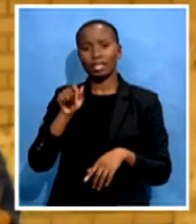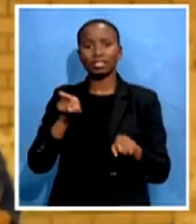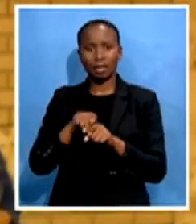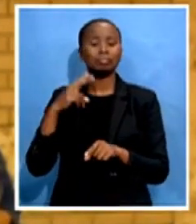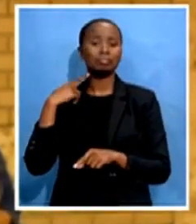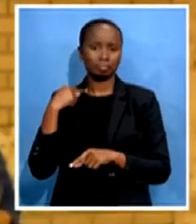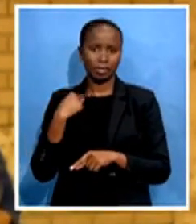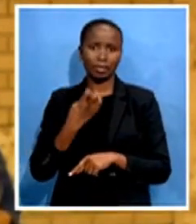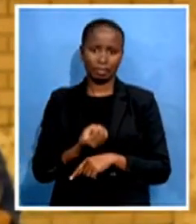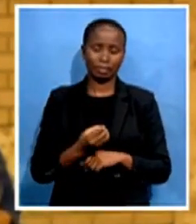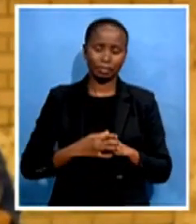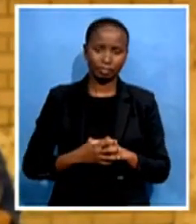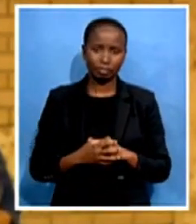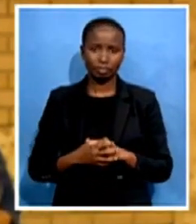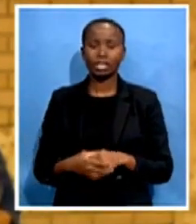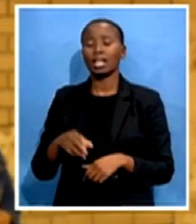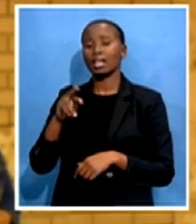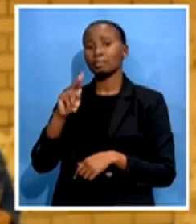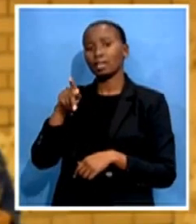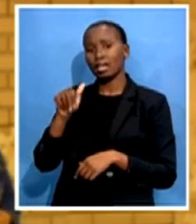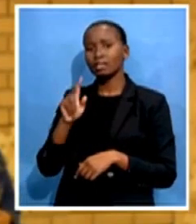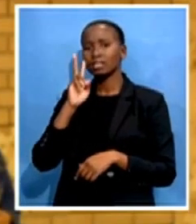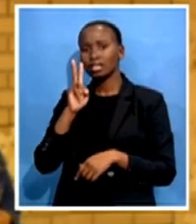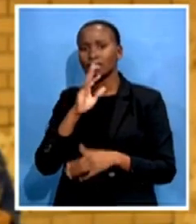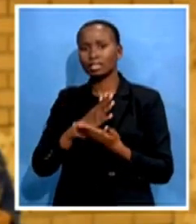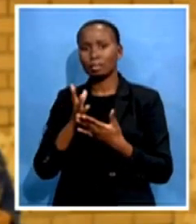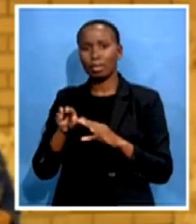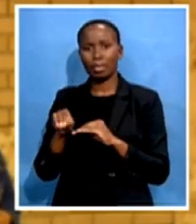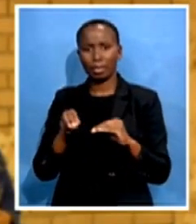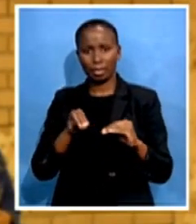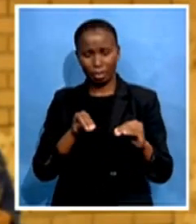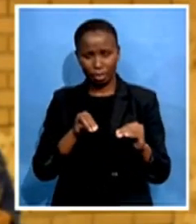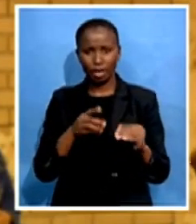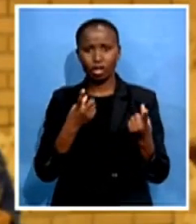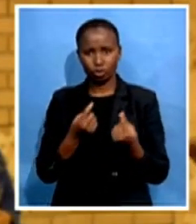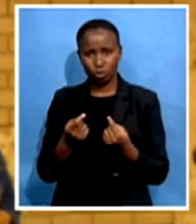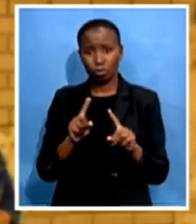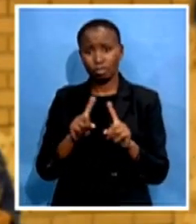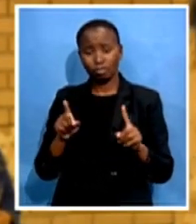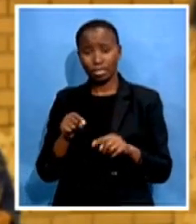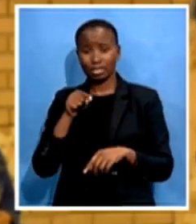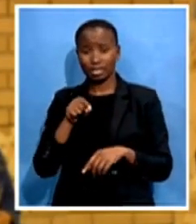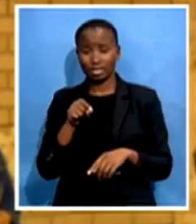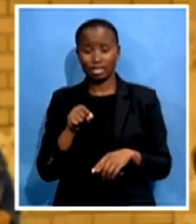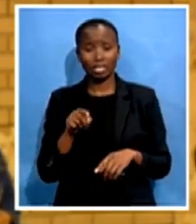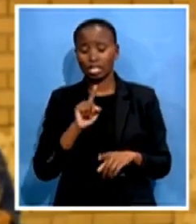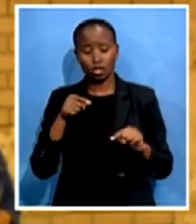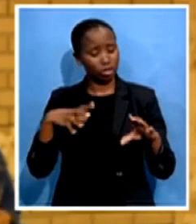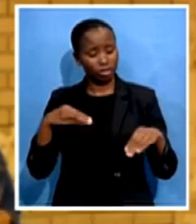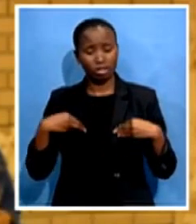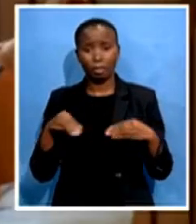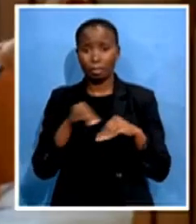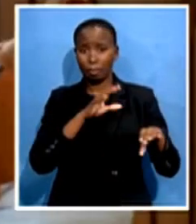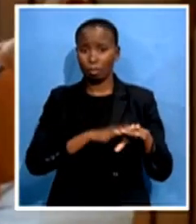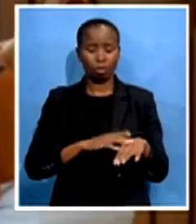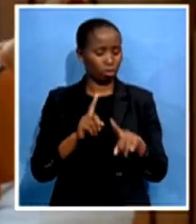of the delaying tactics. However, the state is not going to allow further delays because we also want to get the matter into the